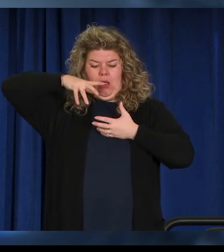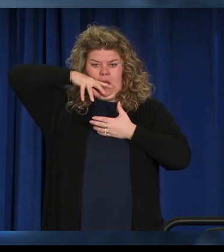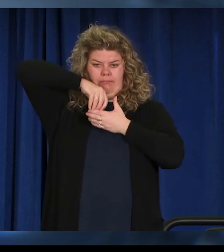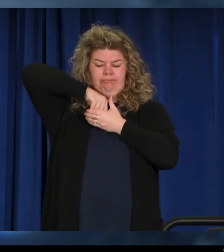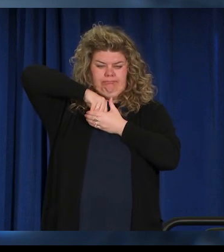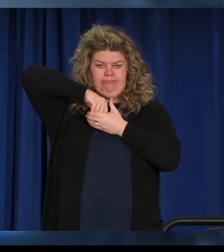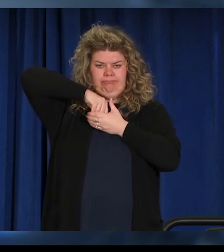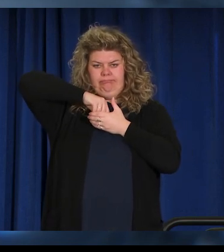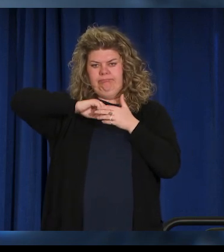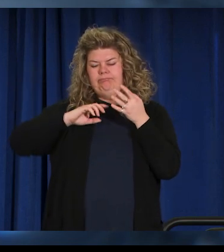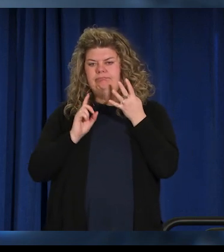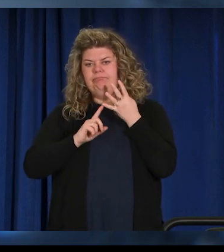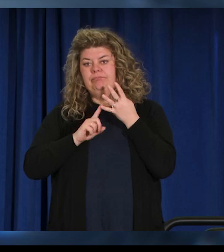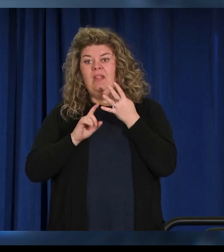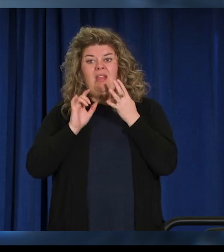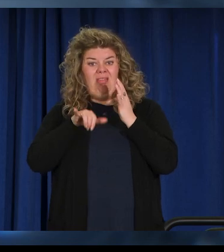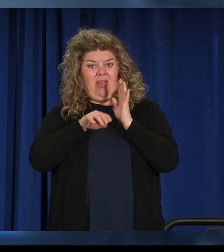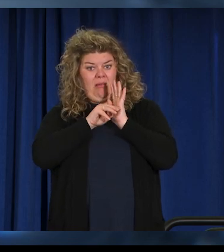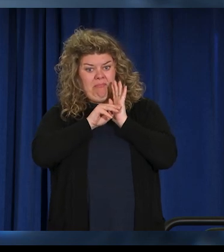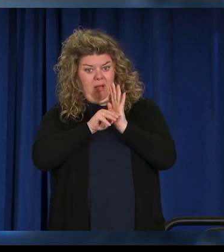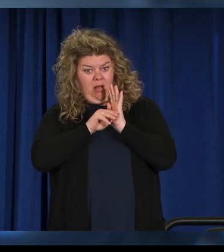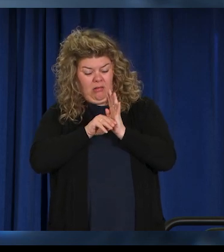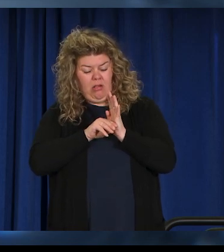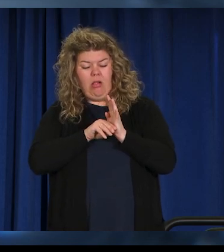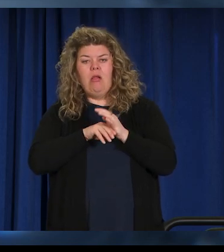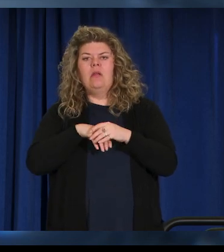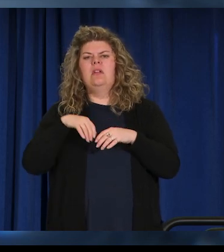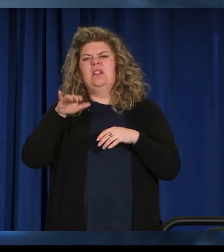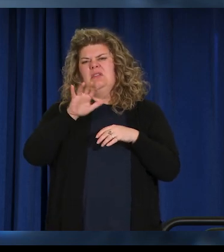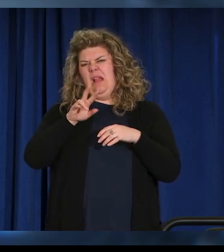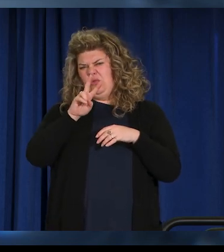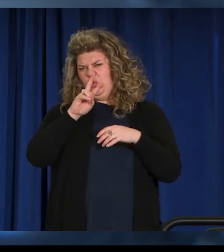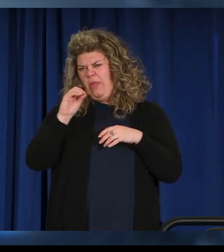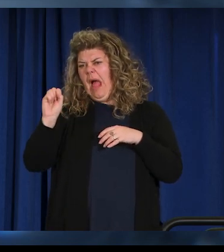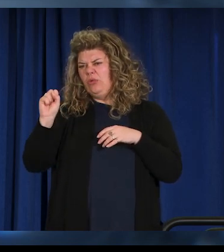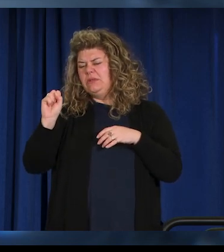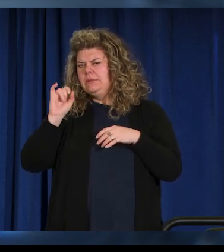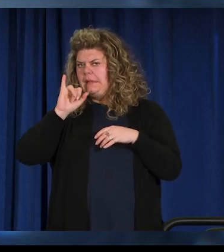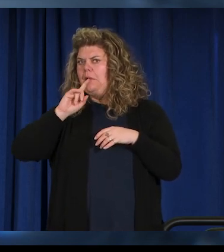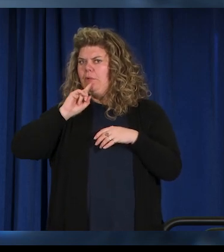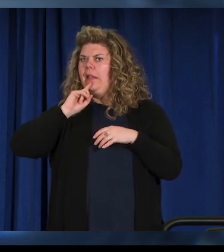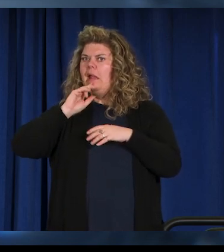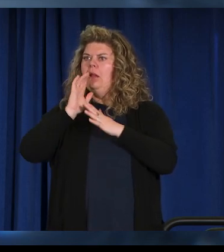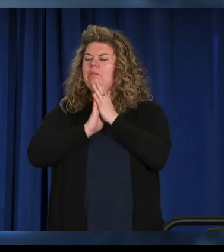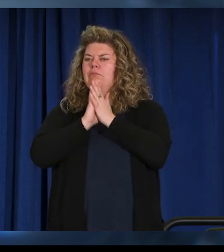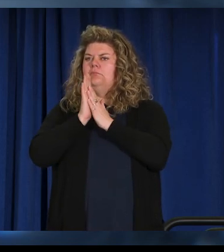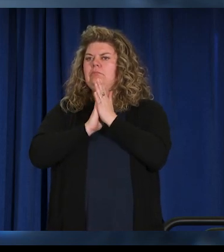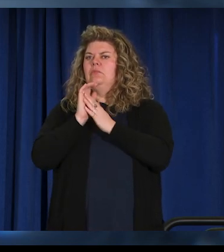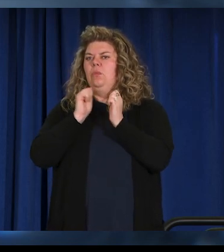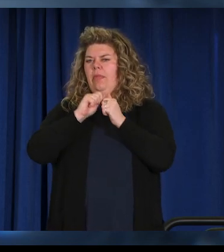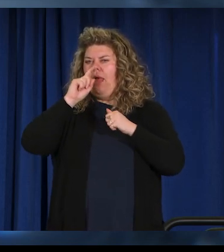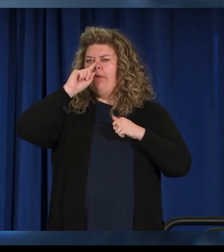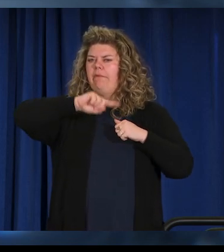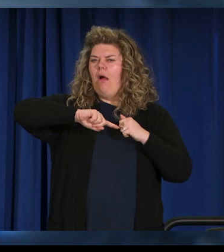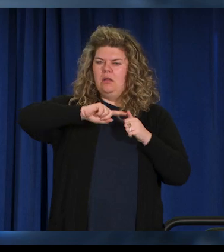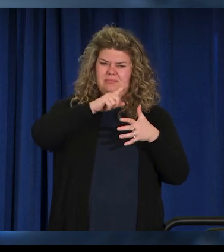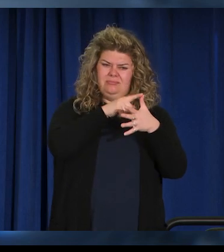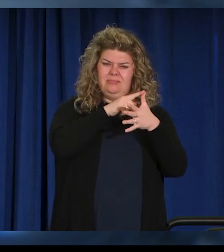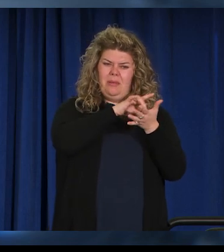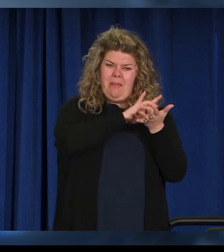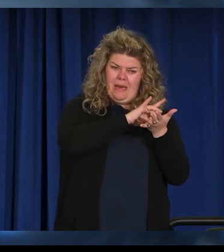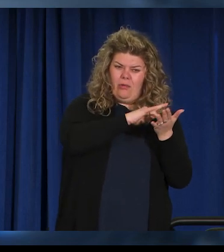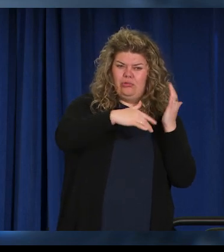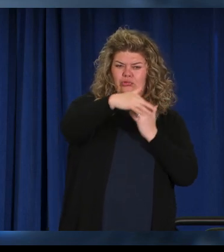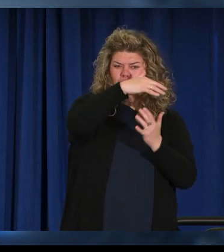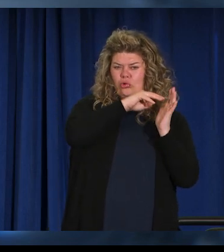in society. This model gained traction in the 2000s as pushback on the false dichotomy of the medical and social